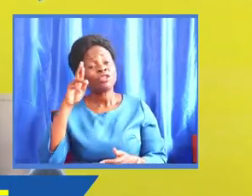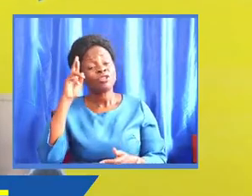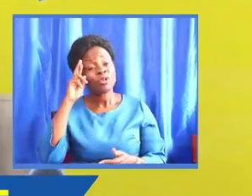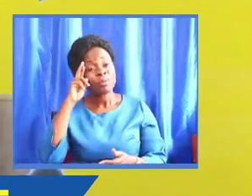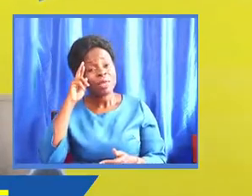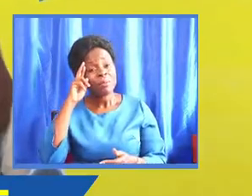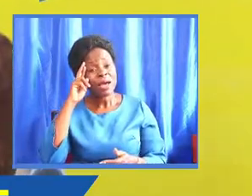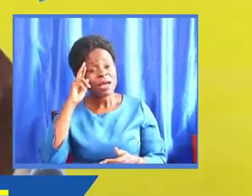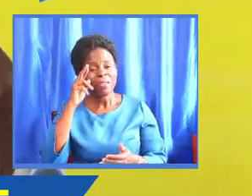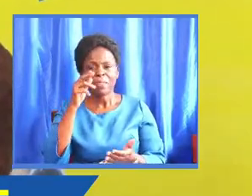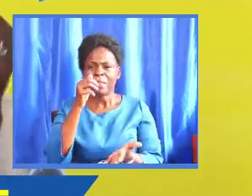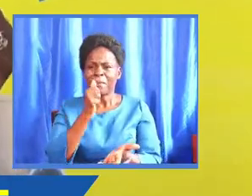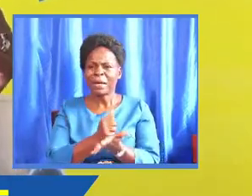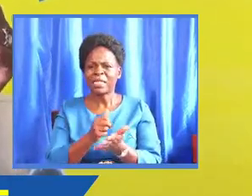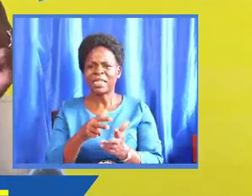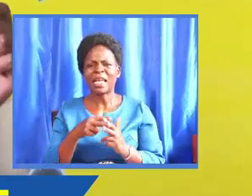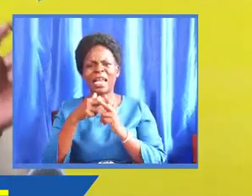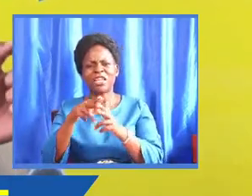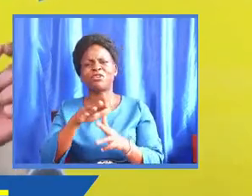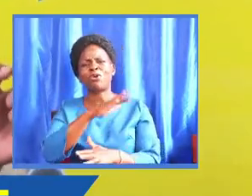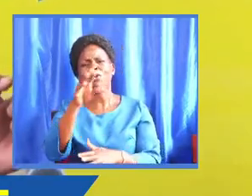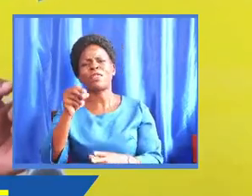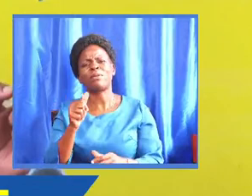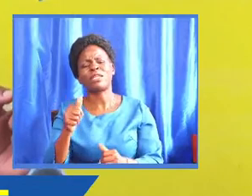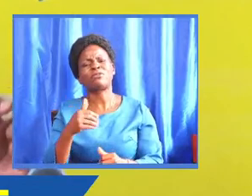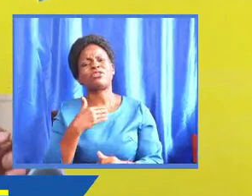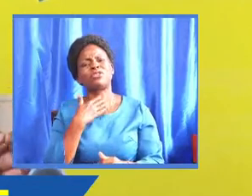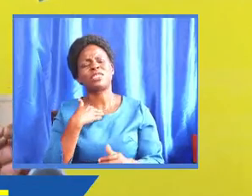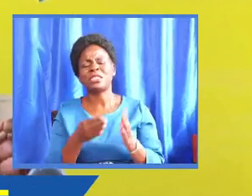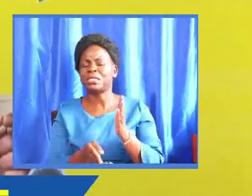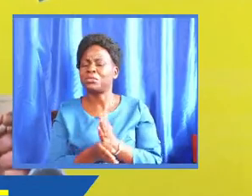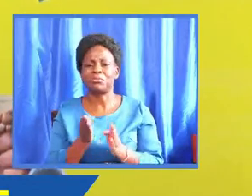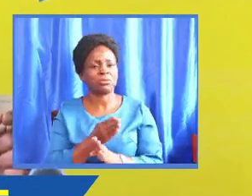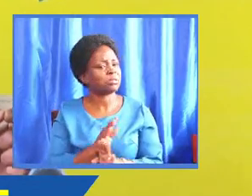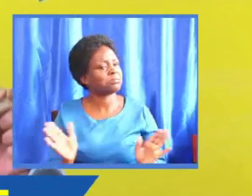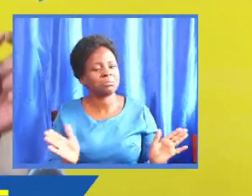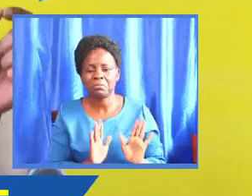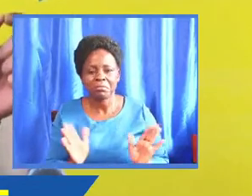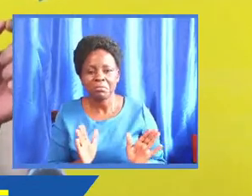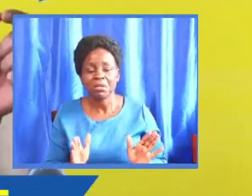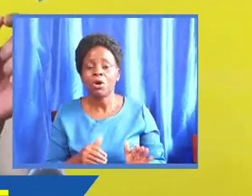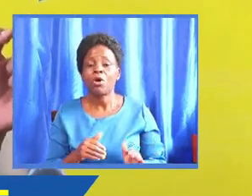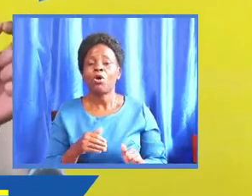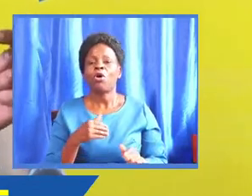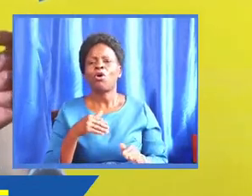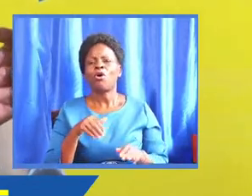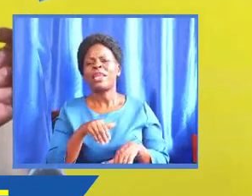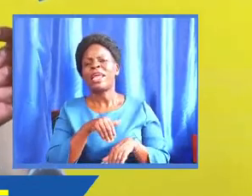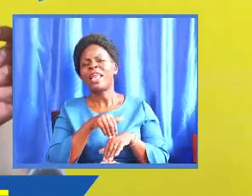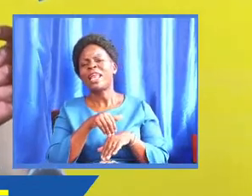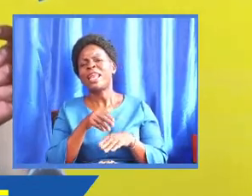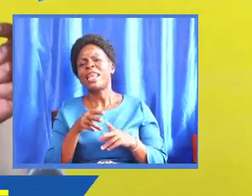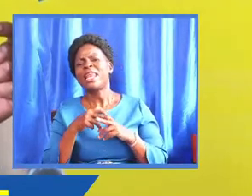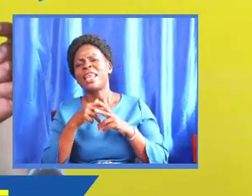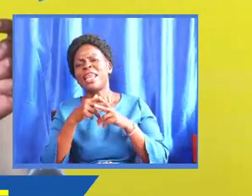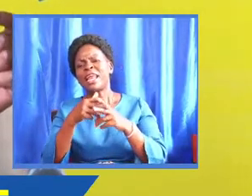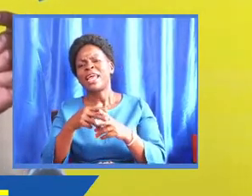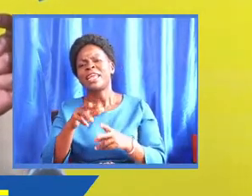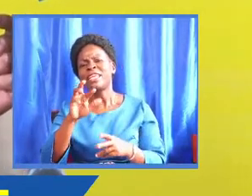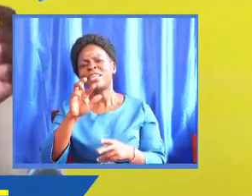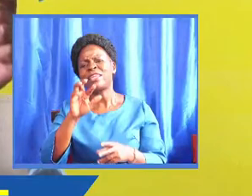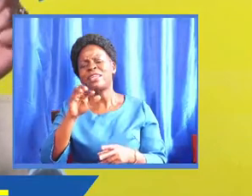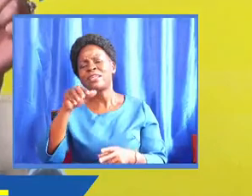the banks will not lend you all of the money that you need to build. They will only lend you 70 to 80%?